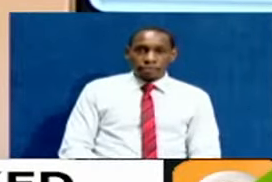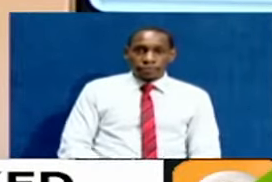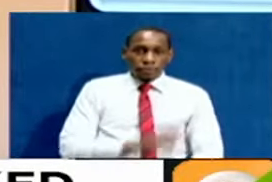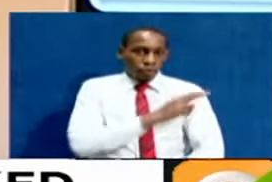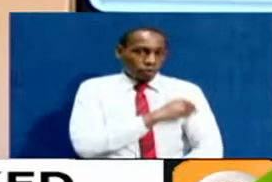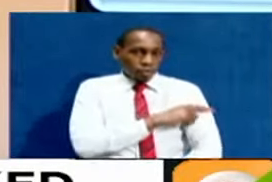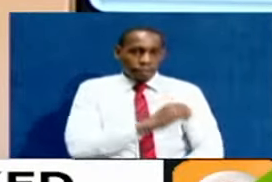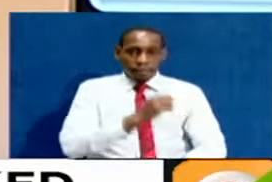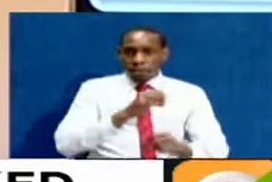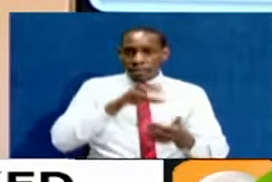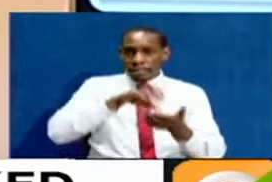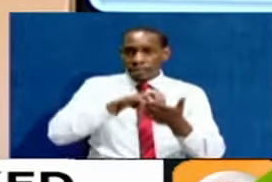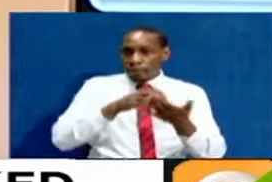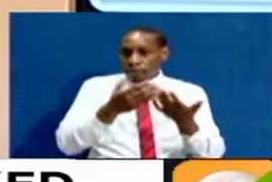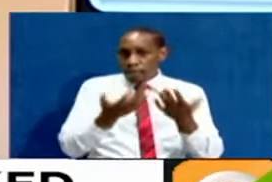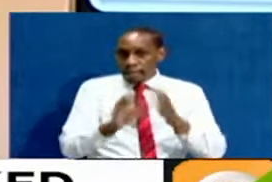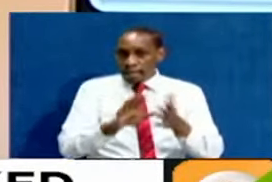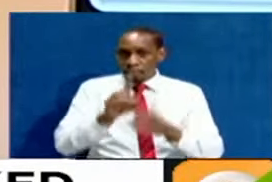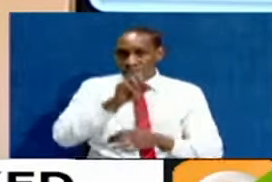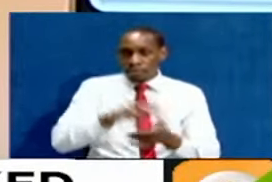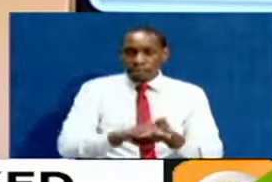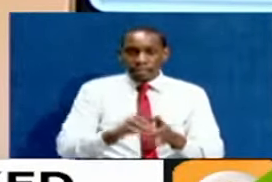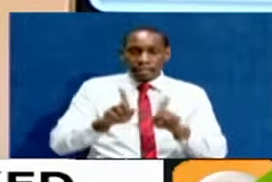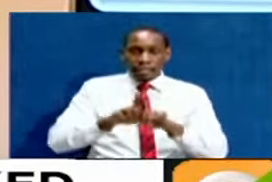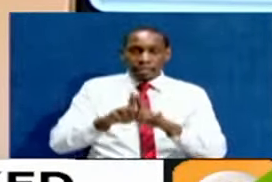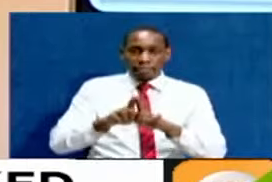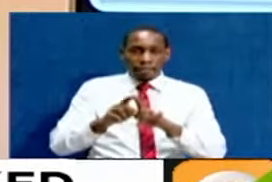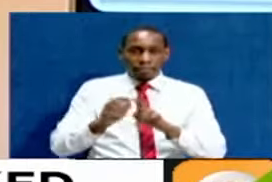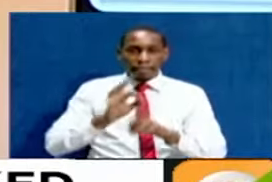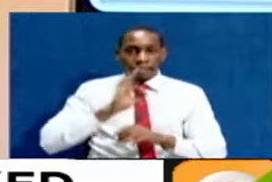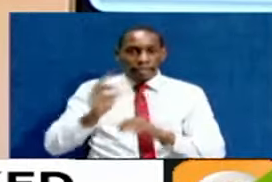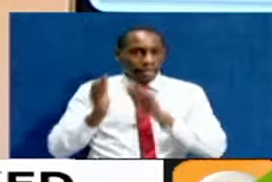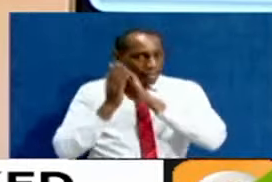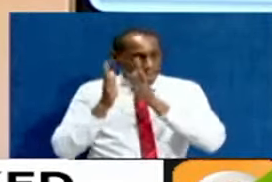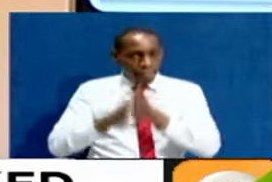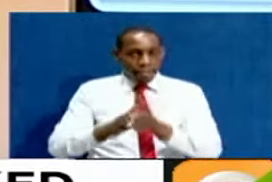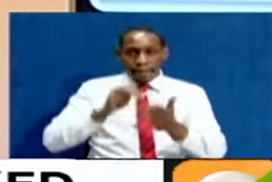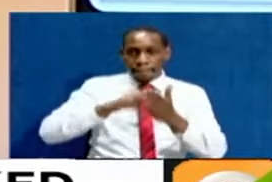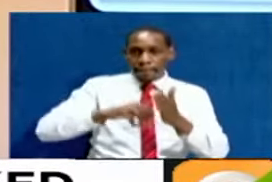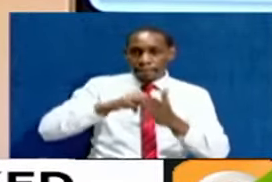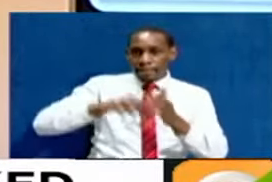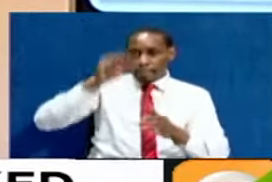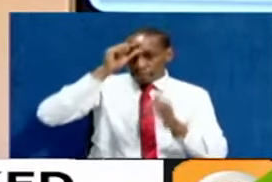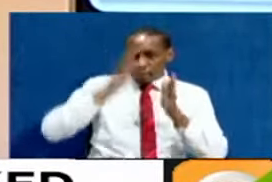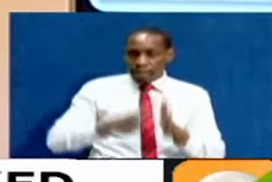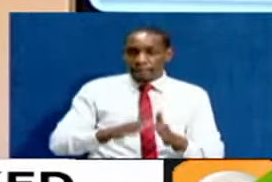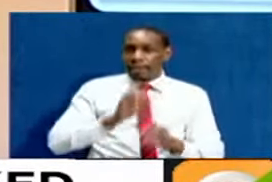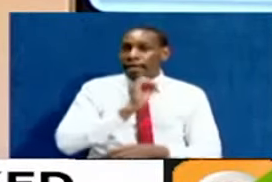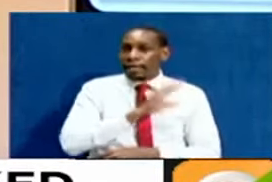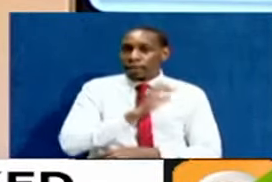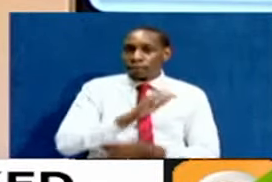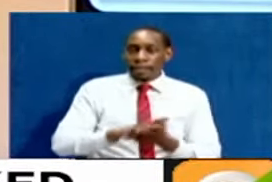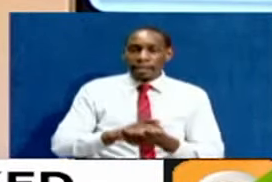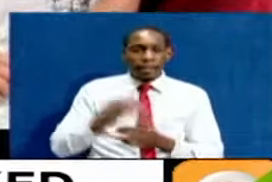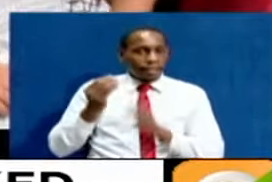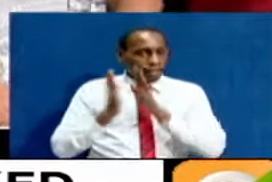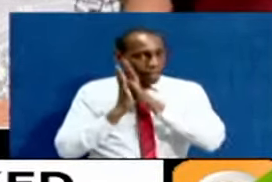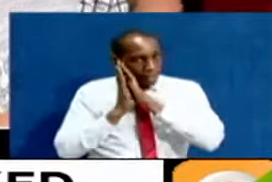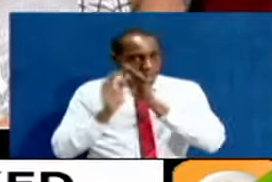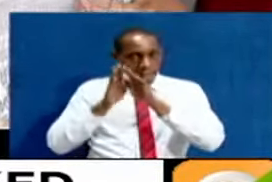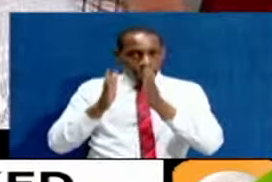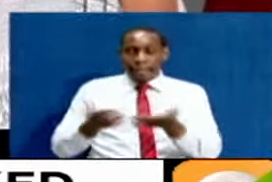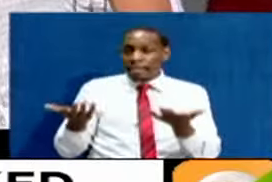Where are we with those infamous 300 beds? We have a governor like Machakos governor who's complaining on Twitter. Where are those 300 beds they were